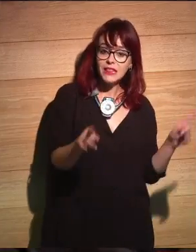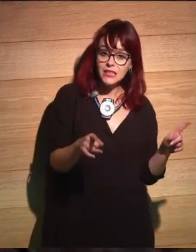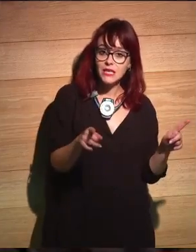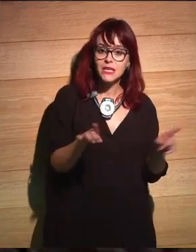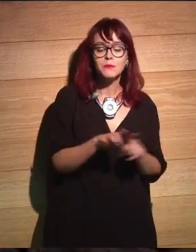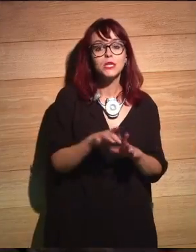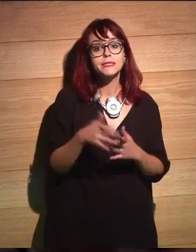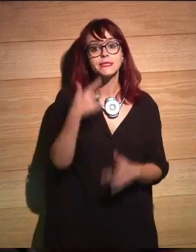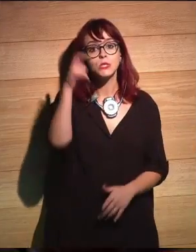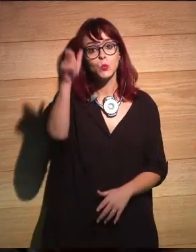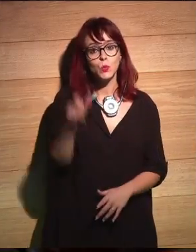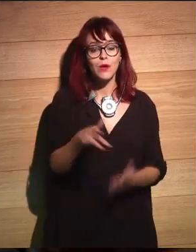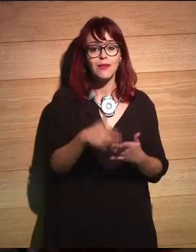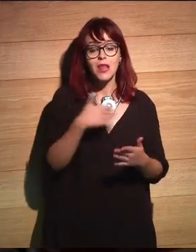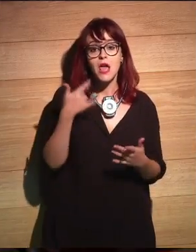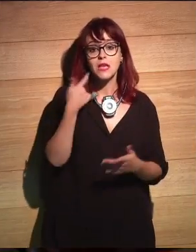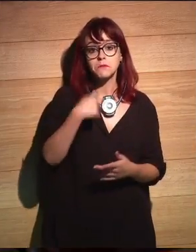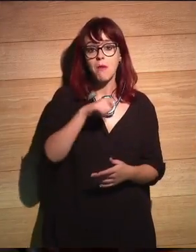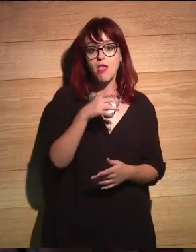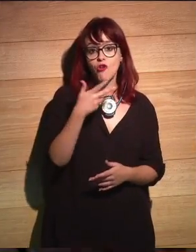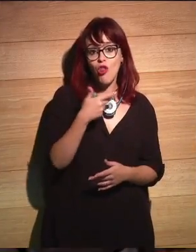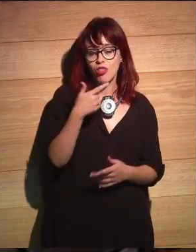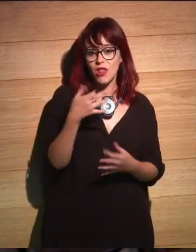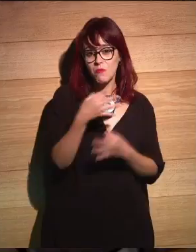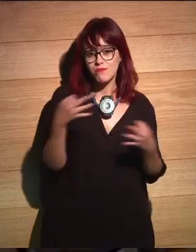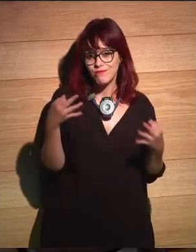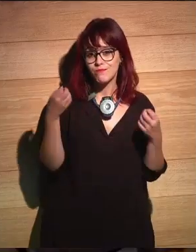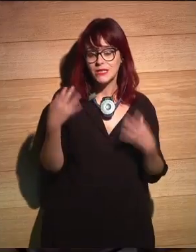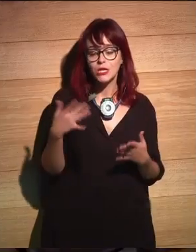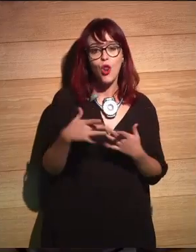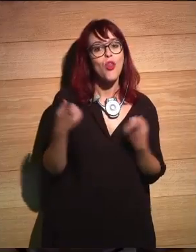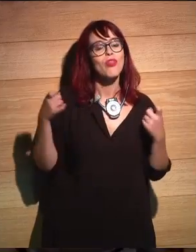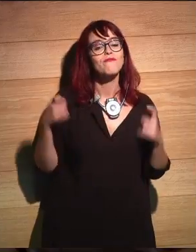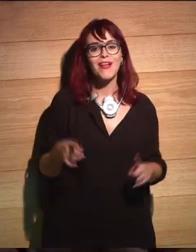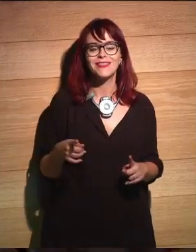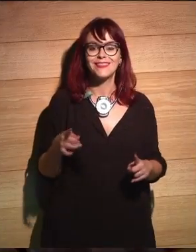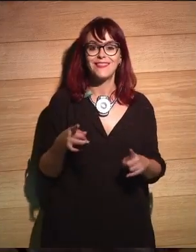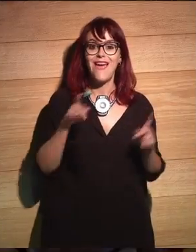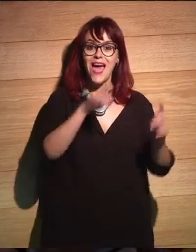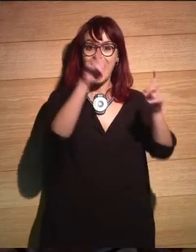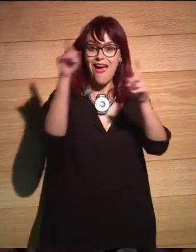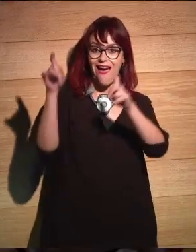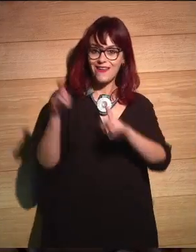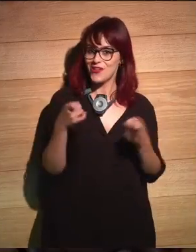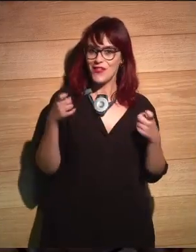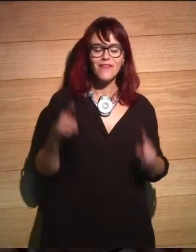a plane and traveling to a different place. If you want to get to know Spain, you don't need just